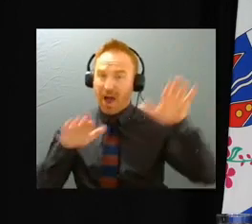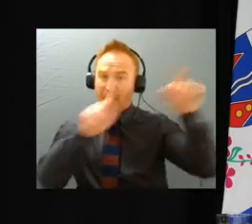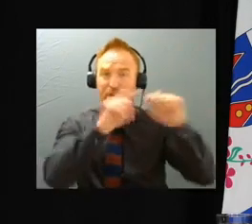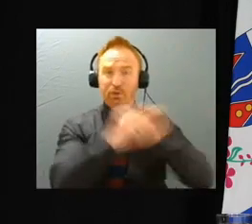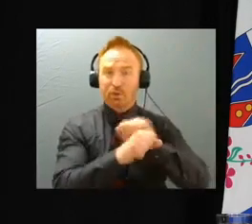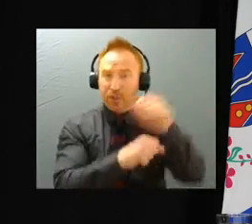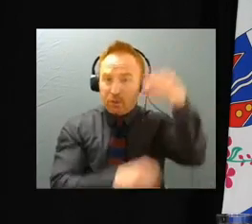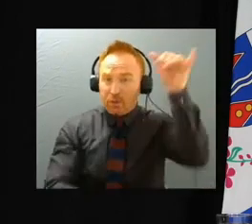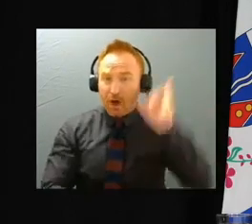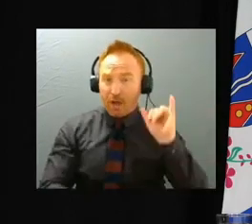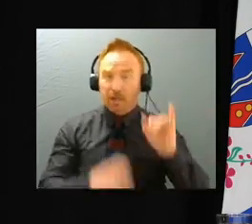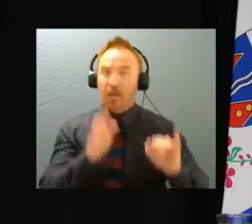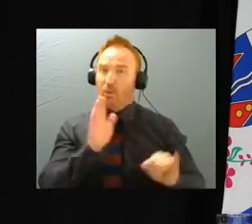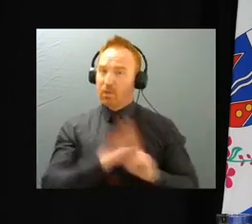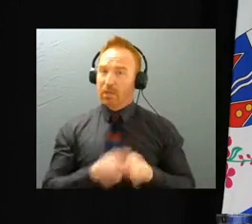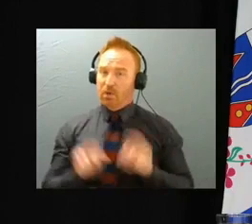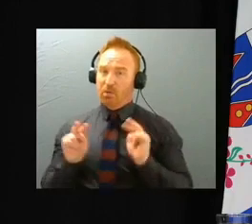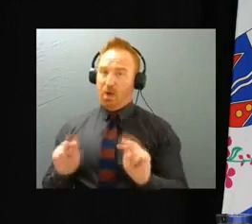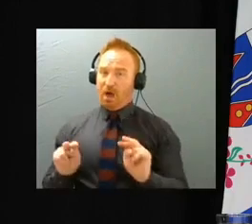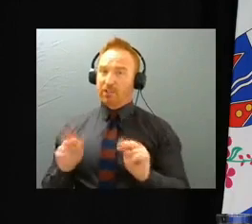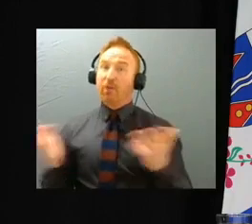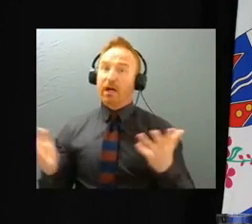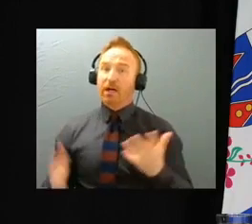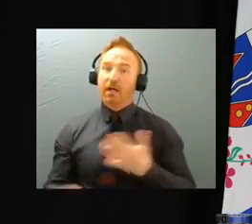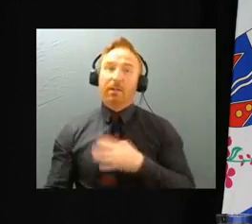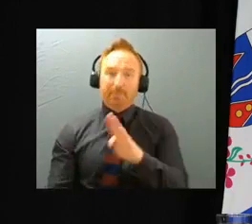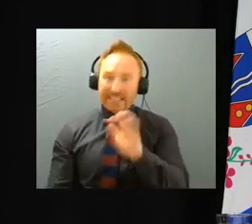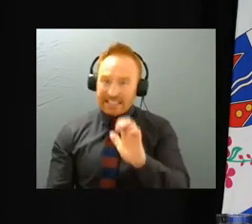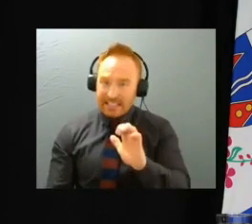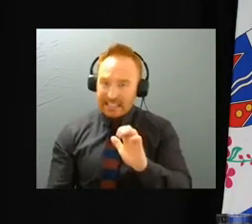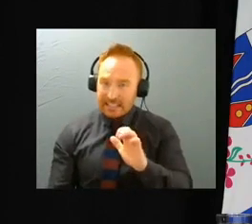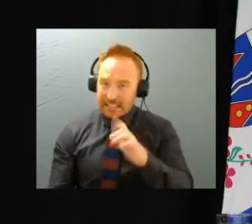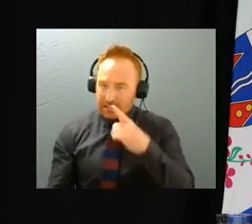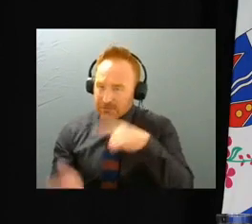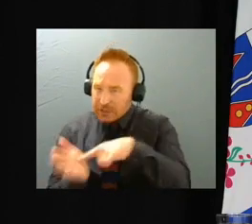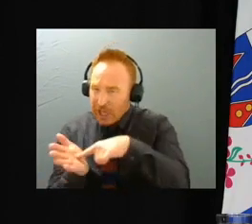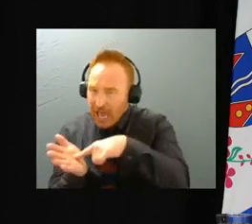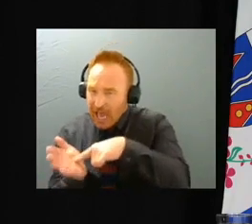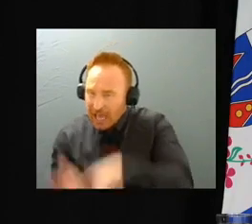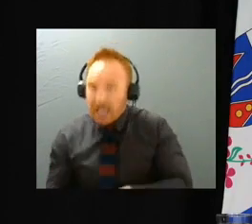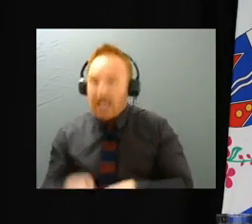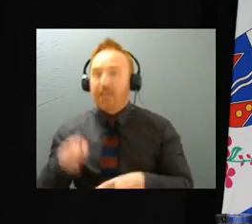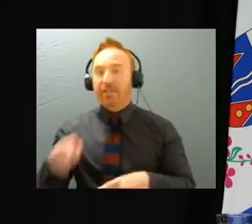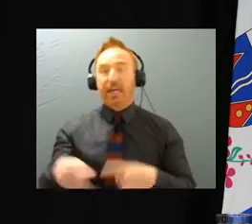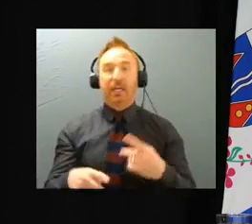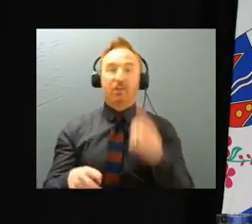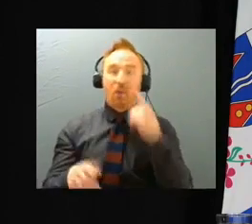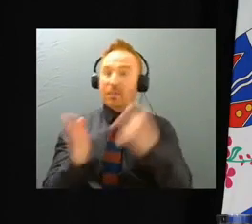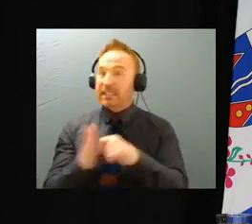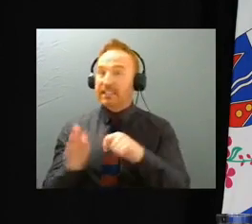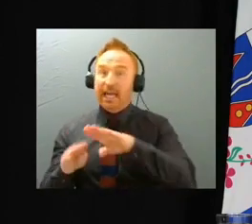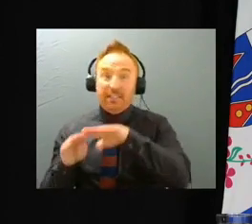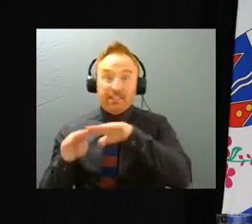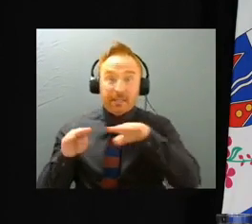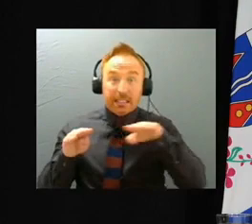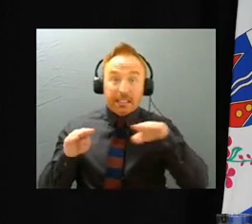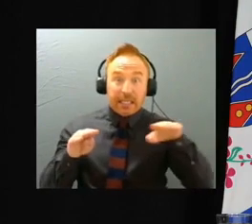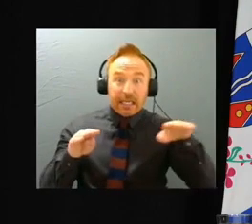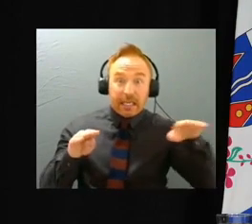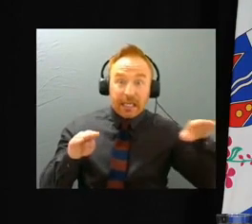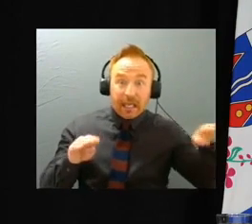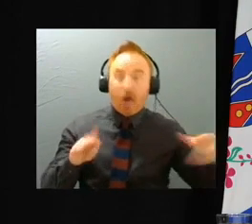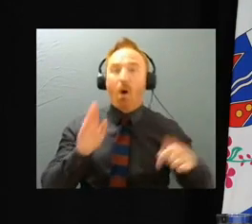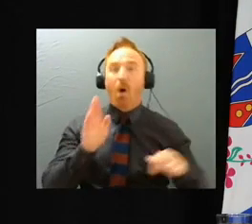monitor BC to see if they are maintaining stability with their cases while seeing how the other provinces are faring. If there